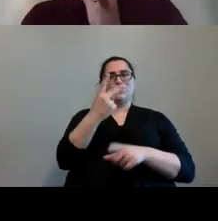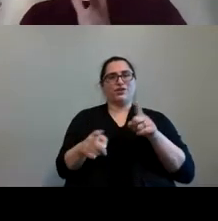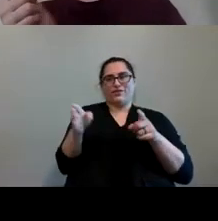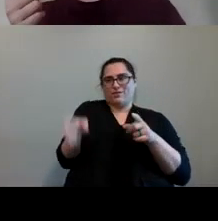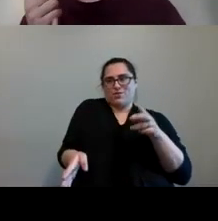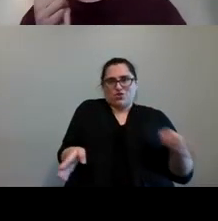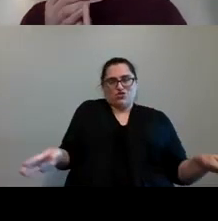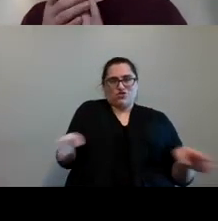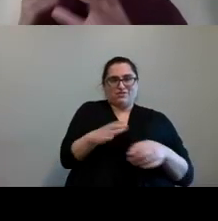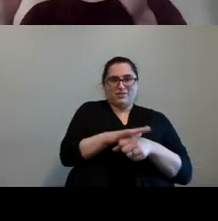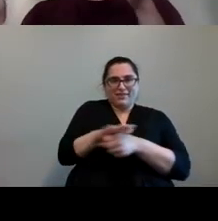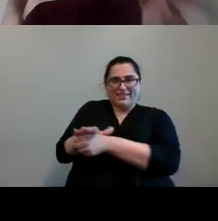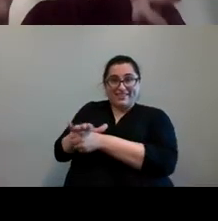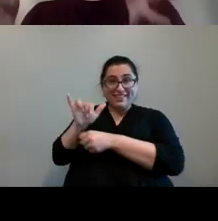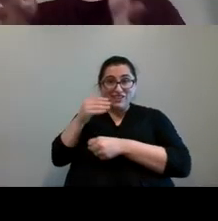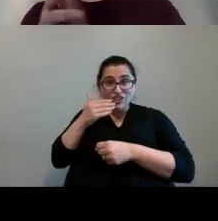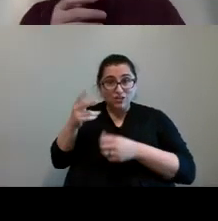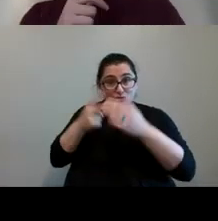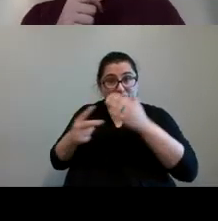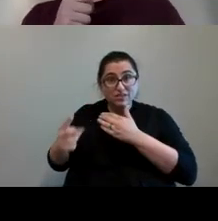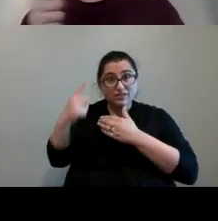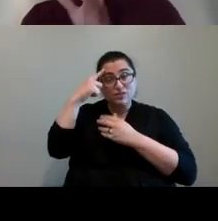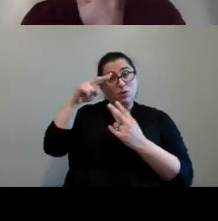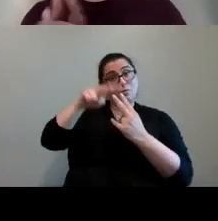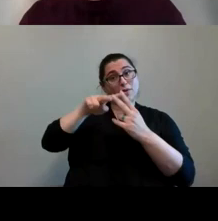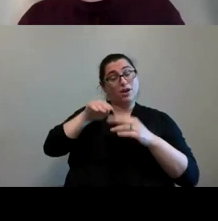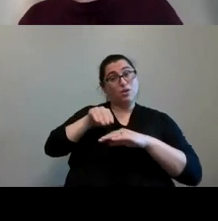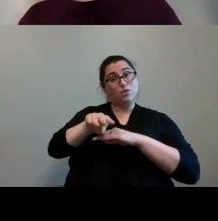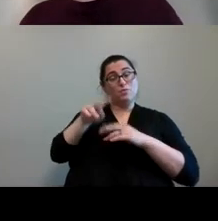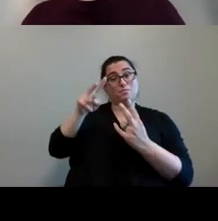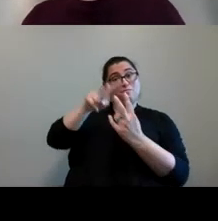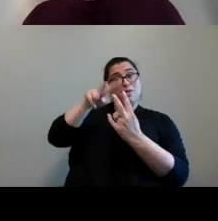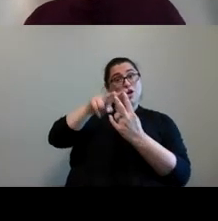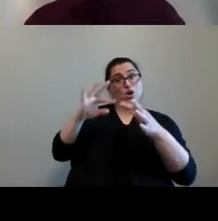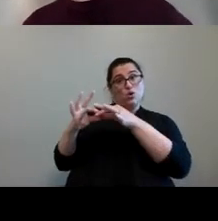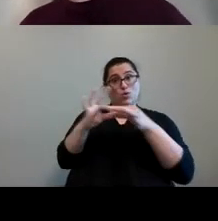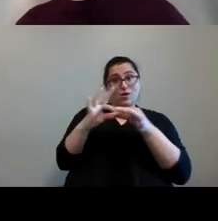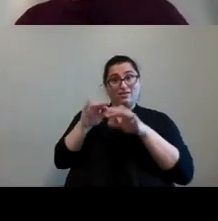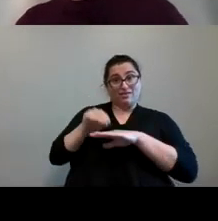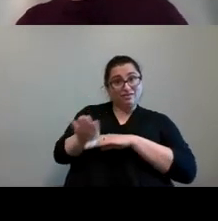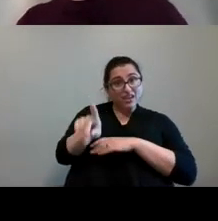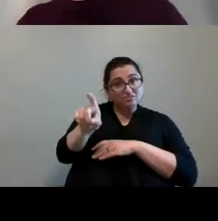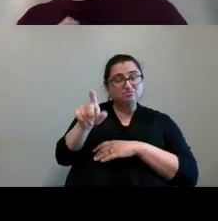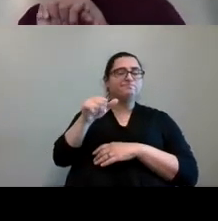good prediction of the pairwise mutational effect might be a little more difficult, and